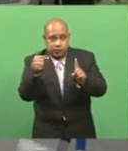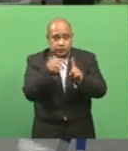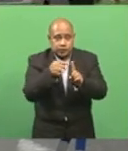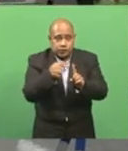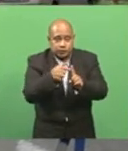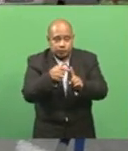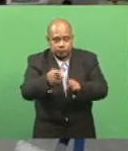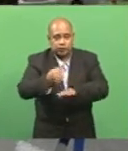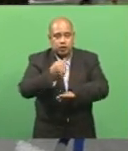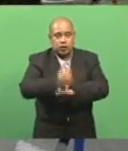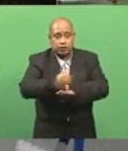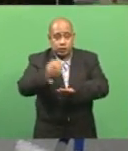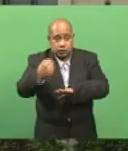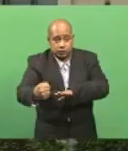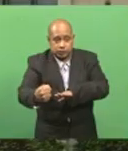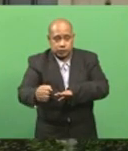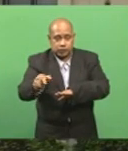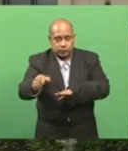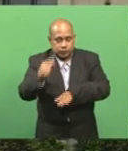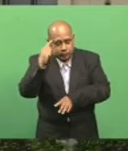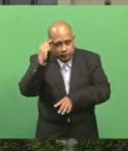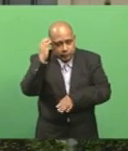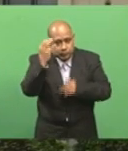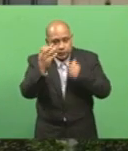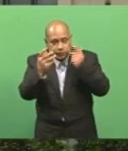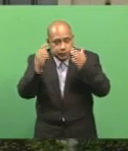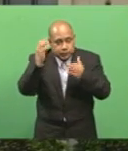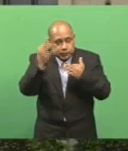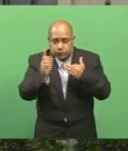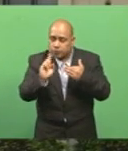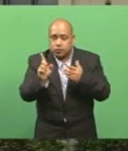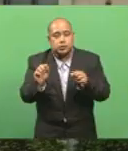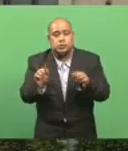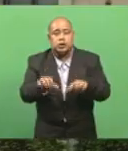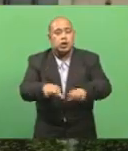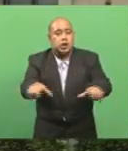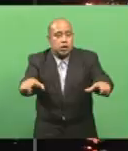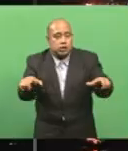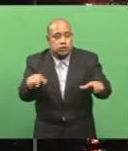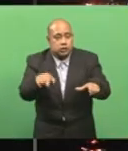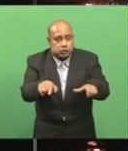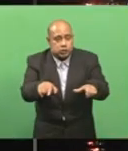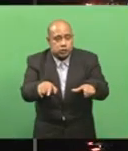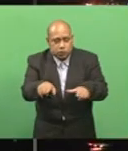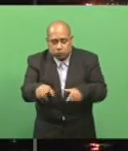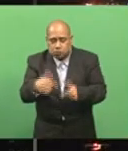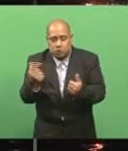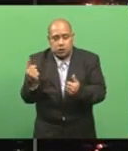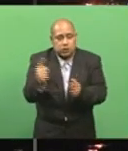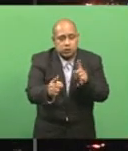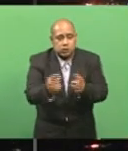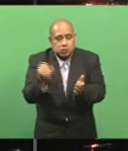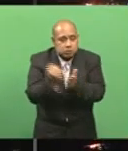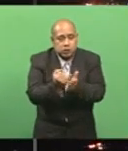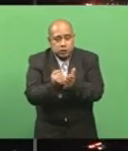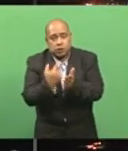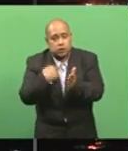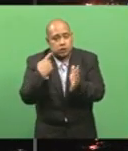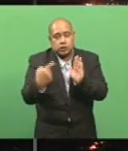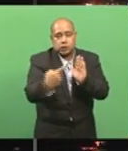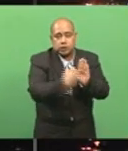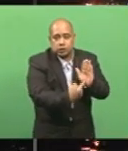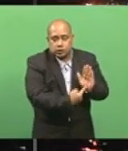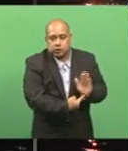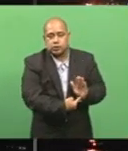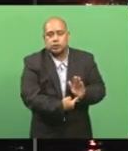appeal against the decision, as it appears the magistrate may have made an error of law. And in the latest development this evening,